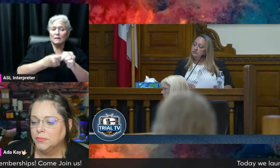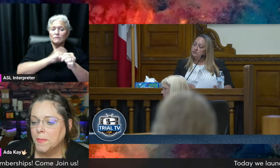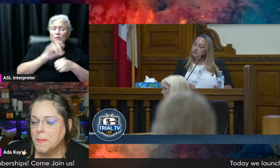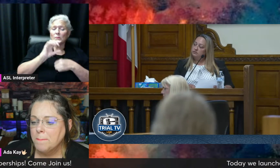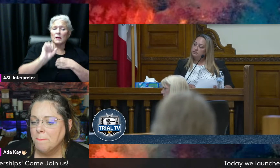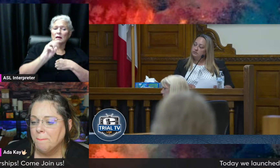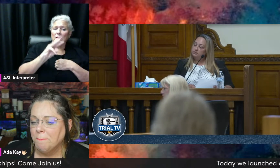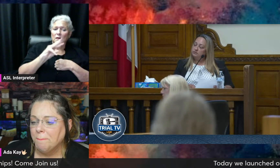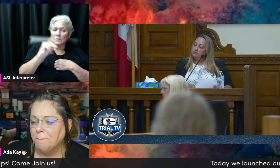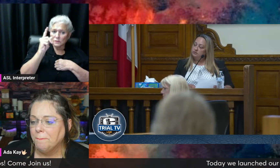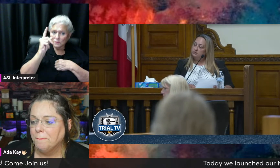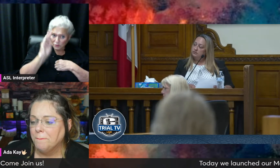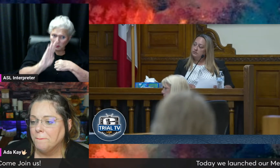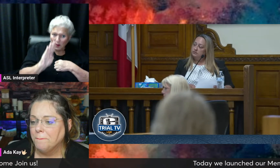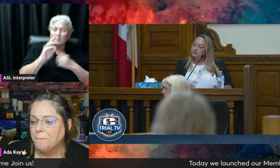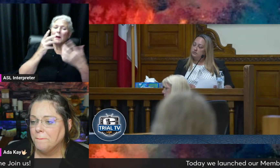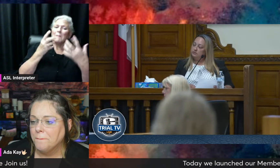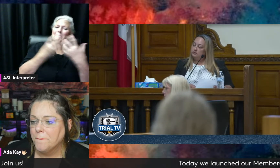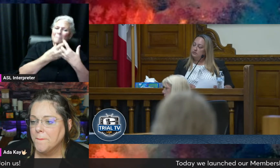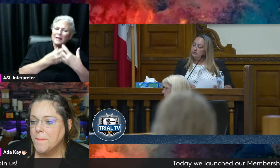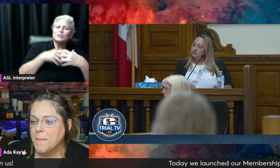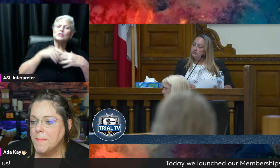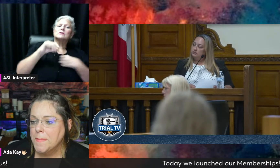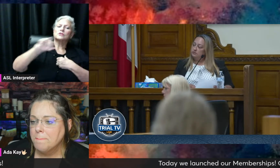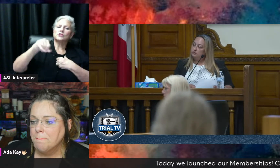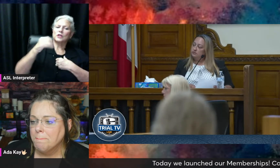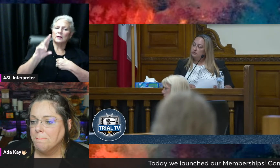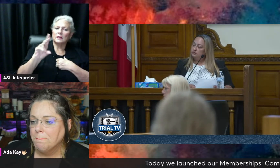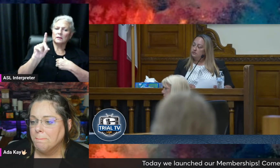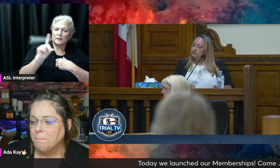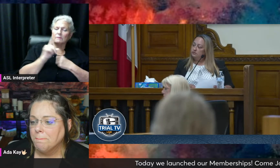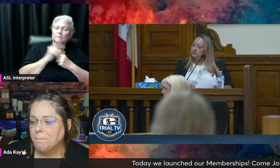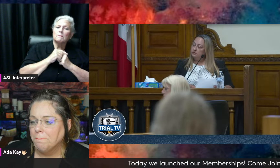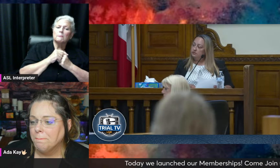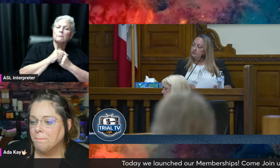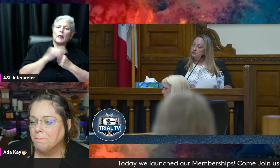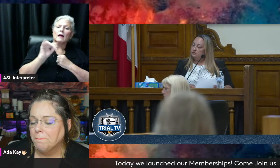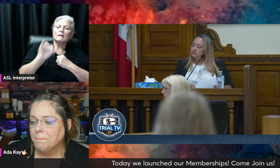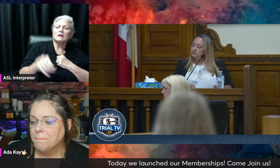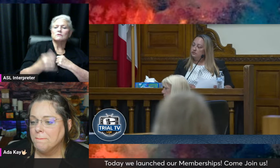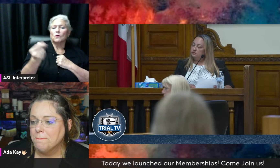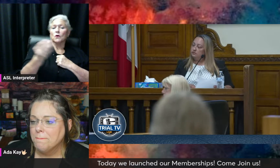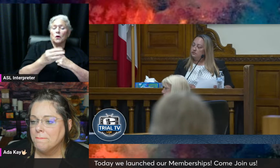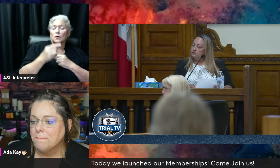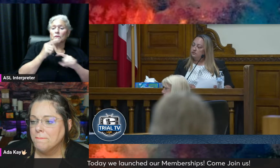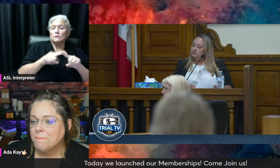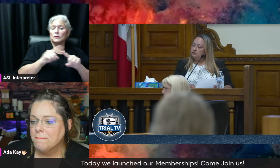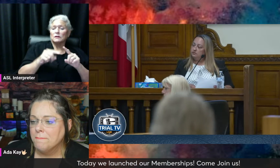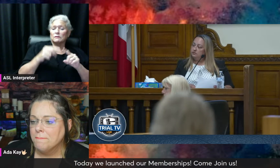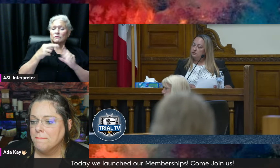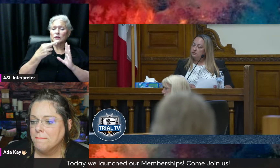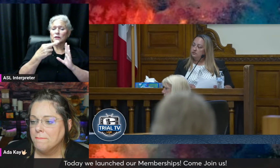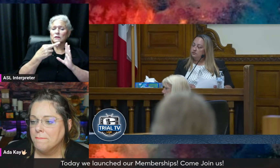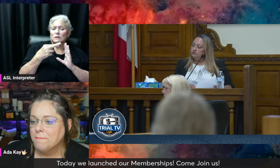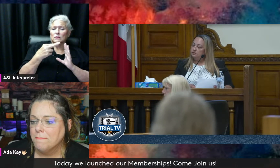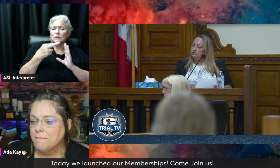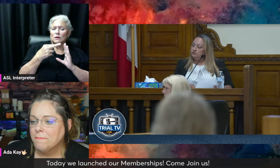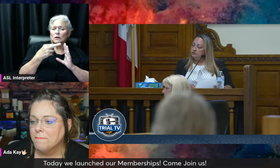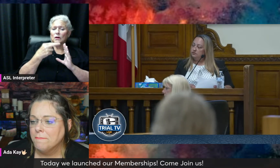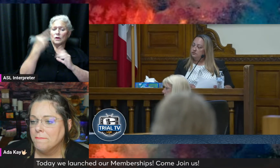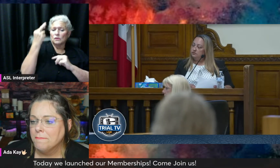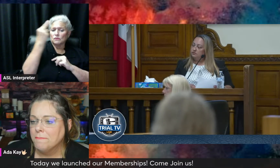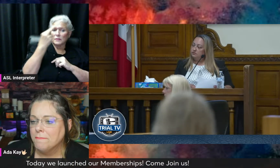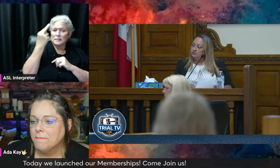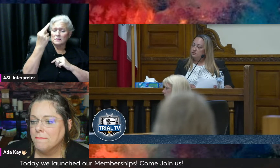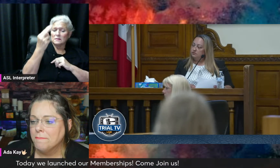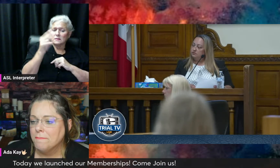that's for a couple of different reasons. Number one, did you test item 7 to determine if